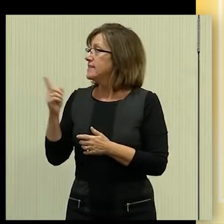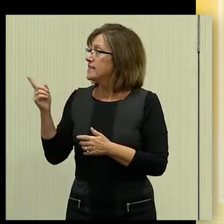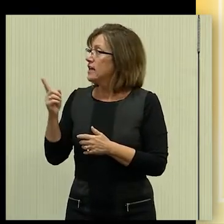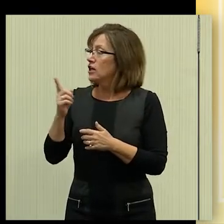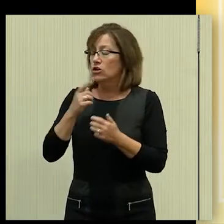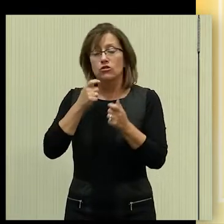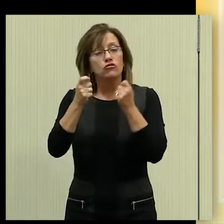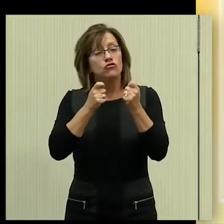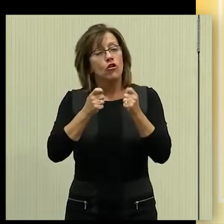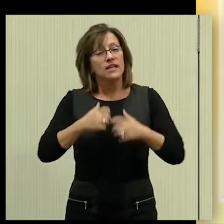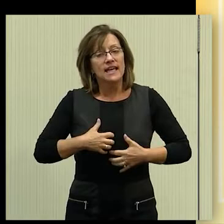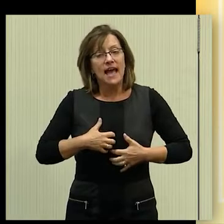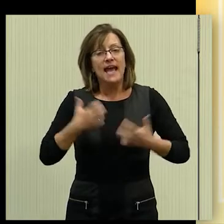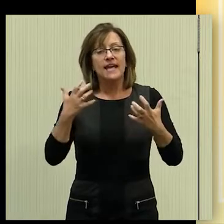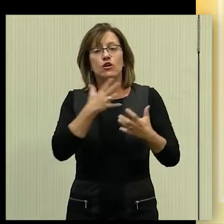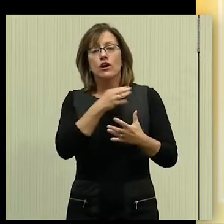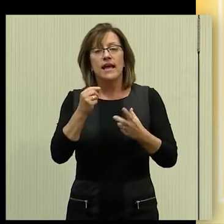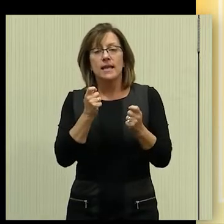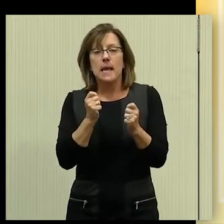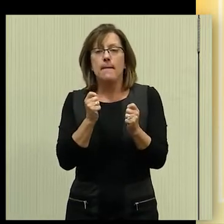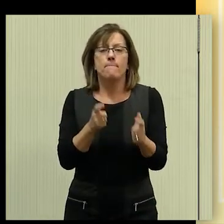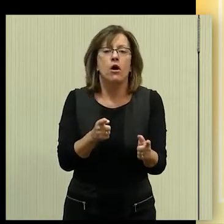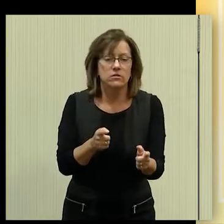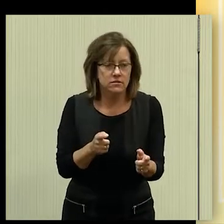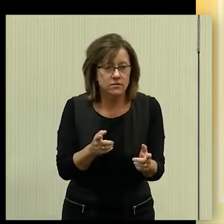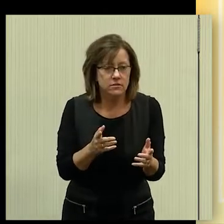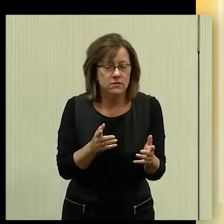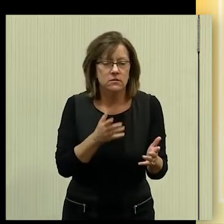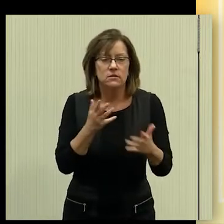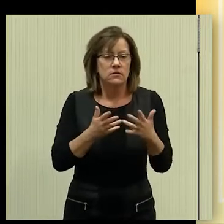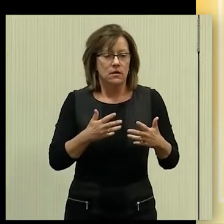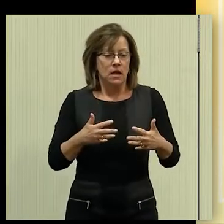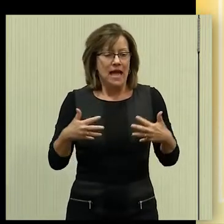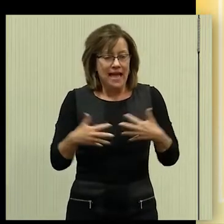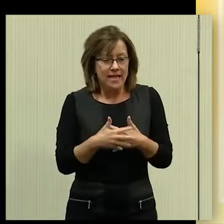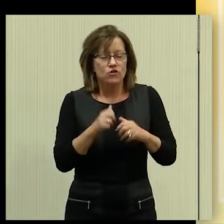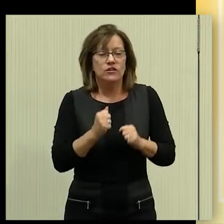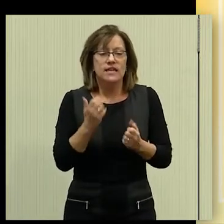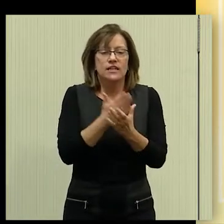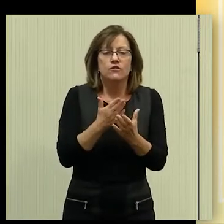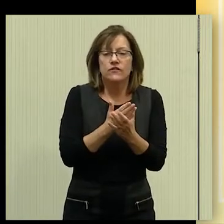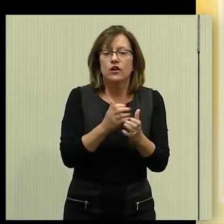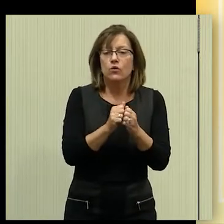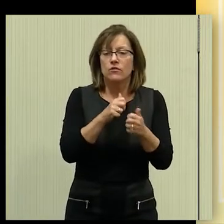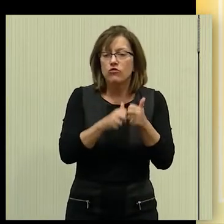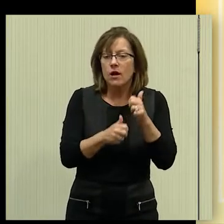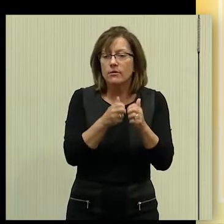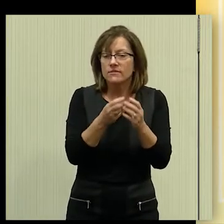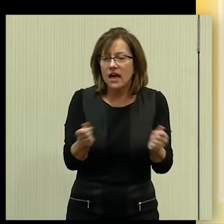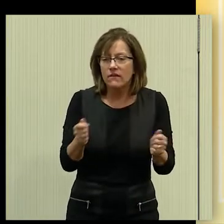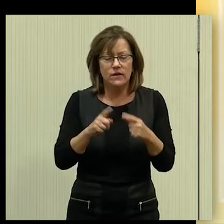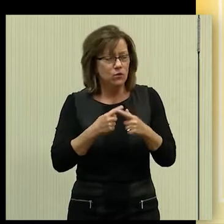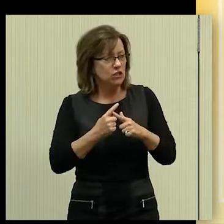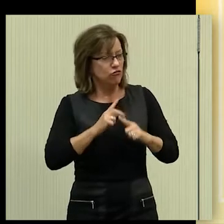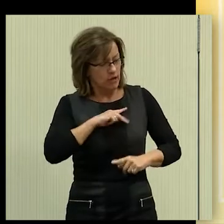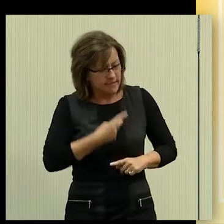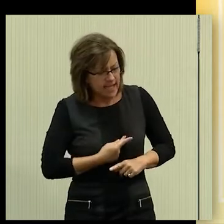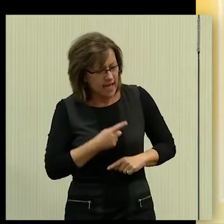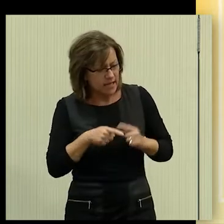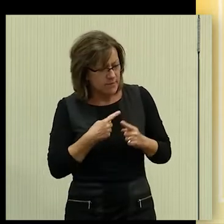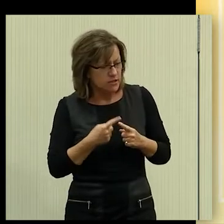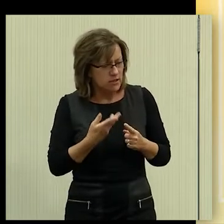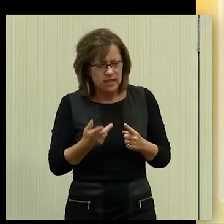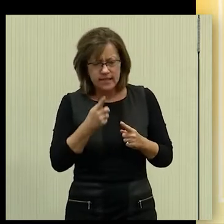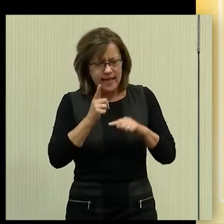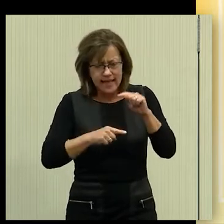anger and impulse. That anger can interfere with problem solving. that when kids are upset about something, then they